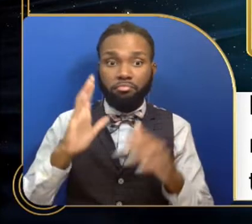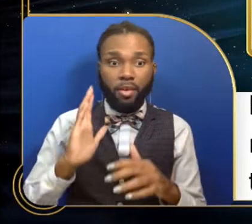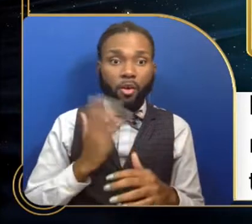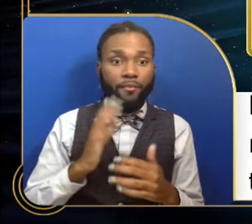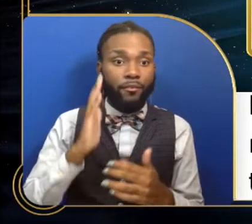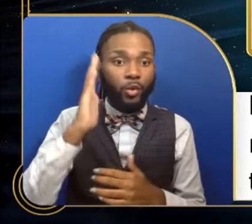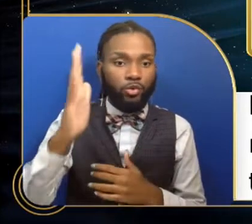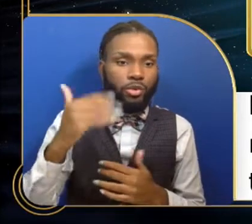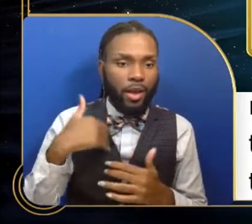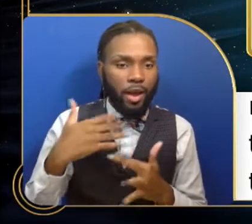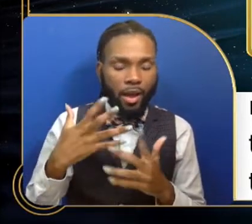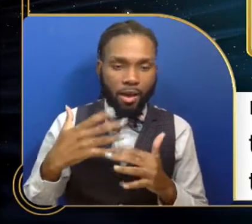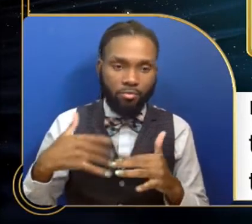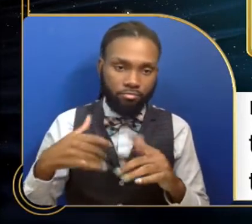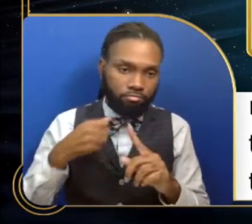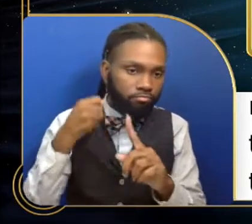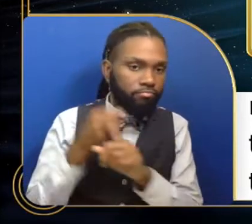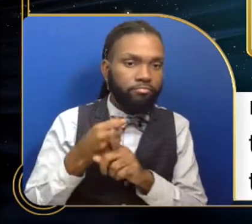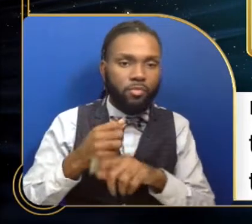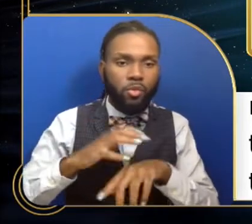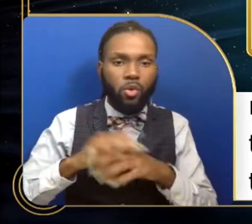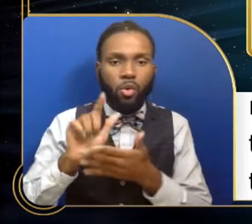had on law and policy.